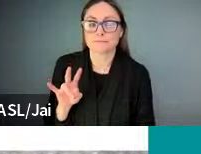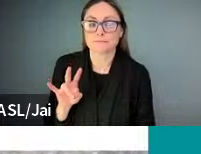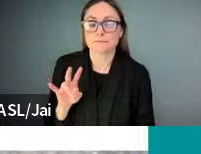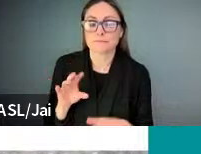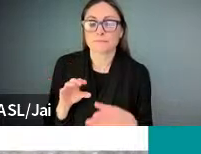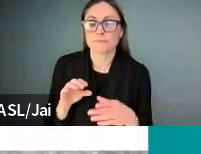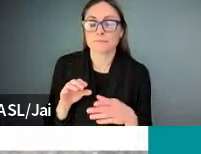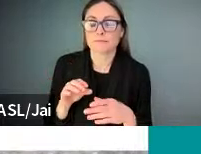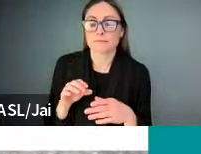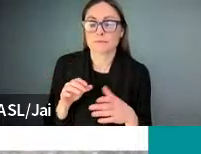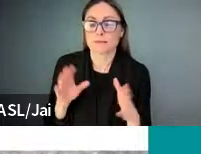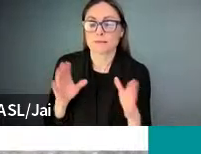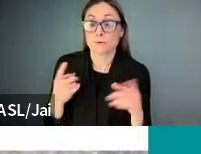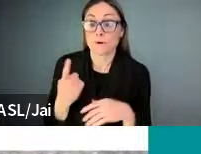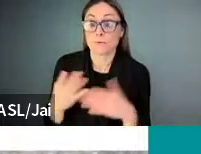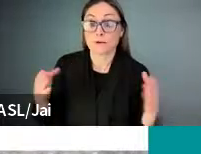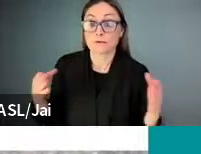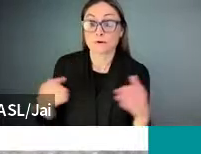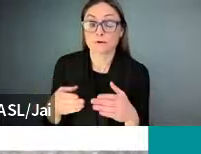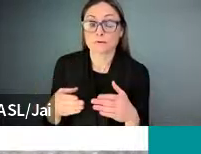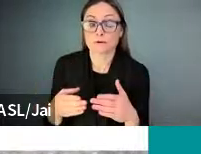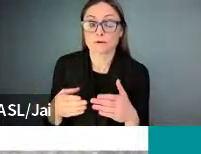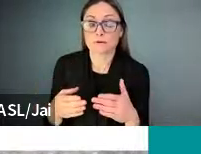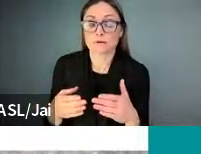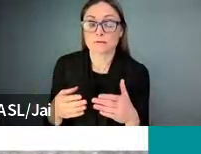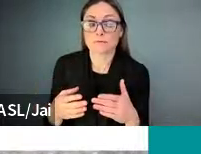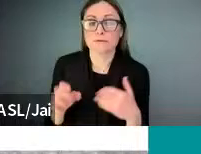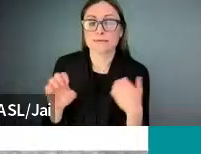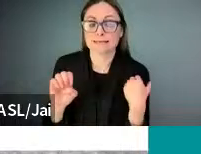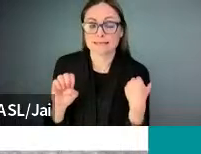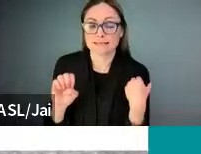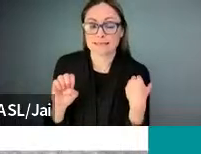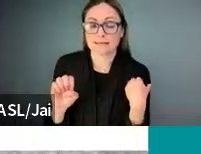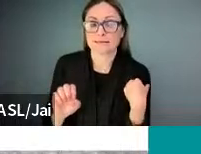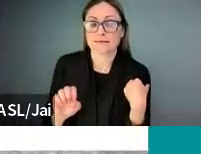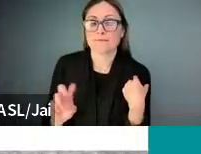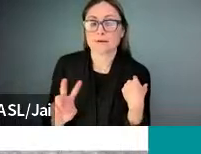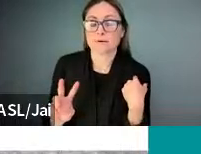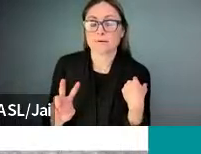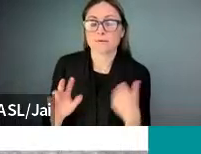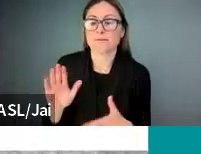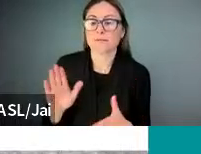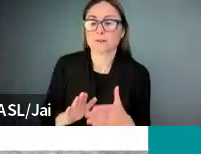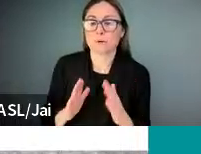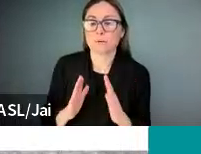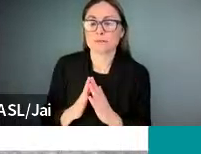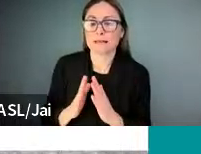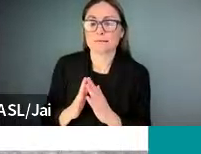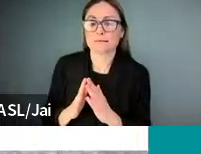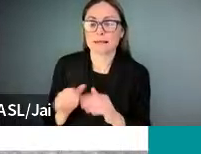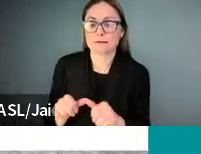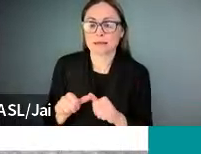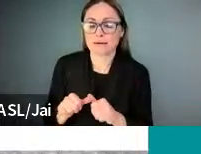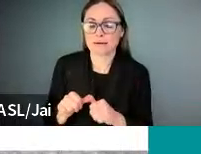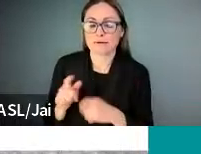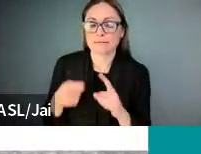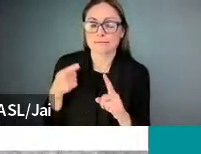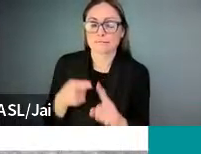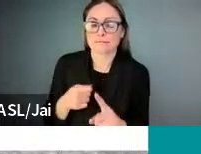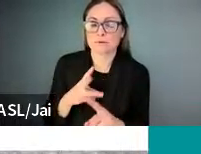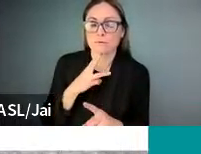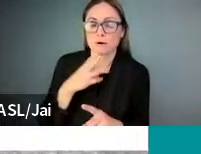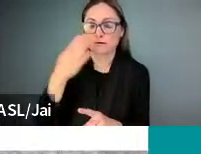and the one that we're going to be focusing on today is labeled E, the Vancouver Lower Downtown area, and specifically the Waterfront